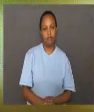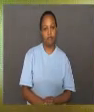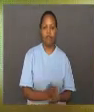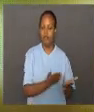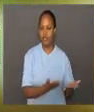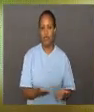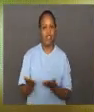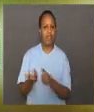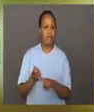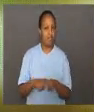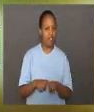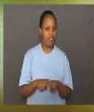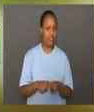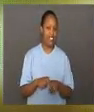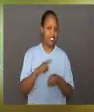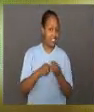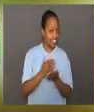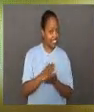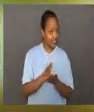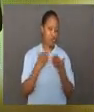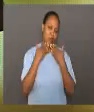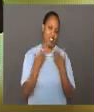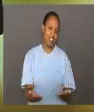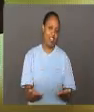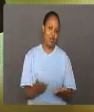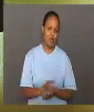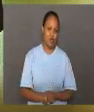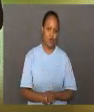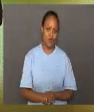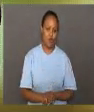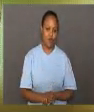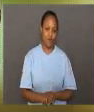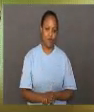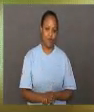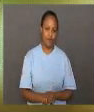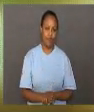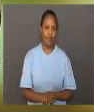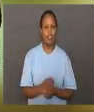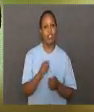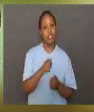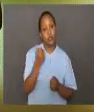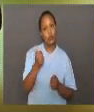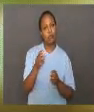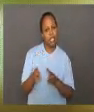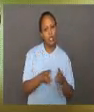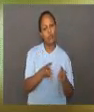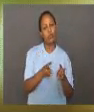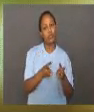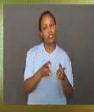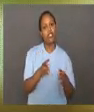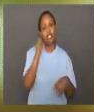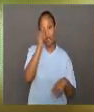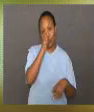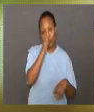Welcome back. Thank you for your participation. Let us list some of the ways in which the peasants